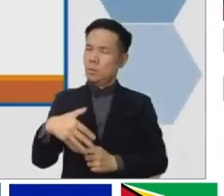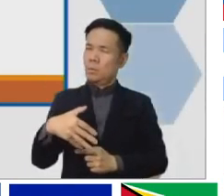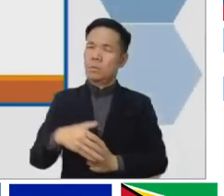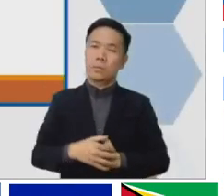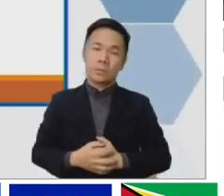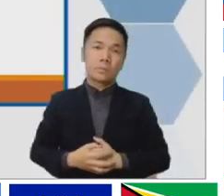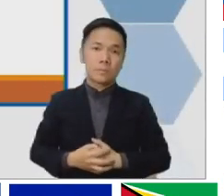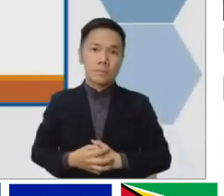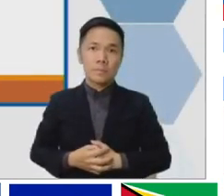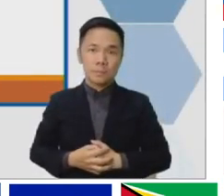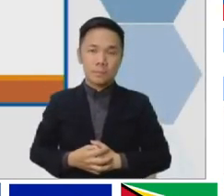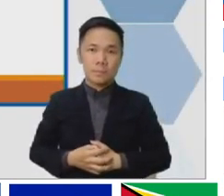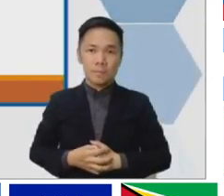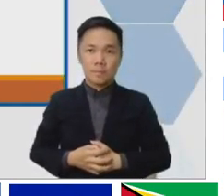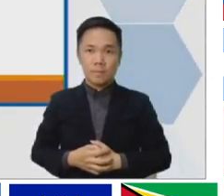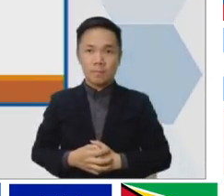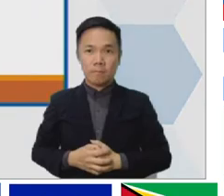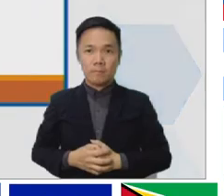Over.